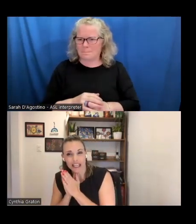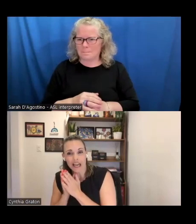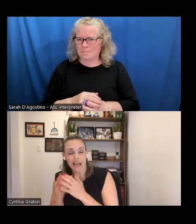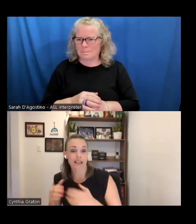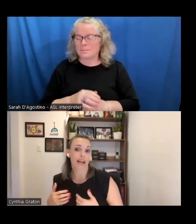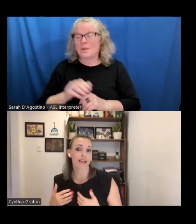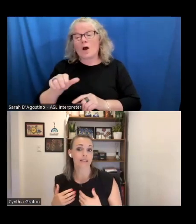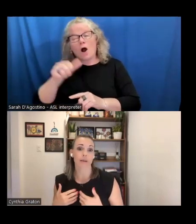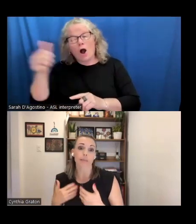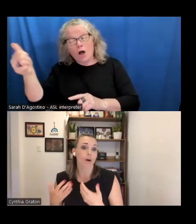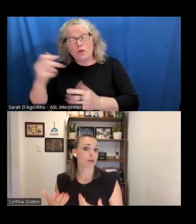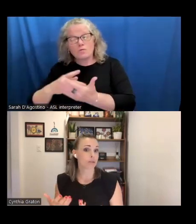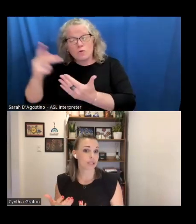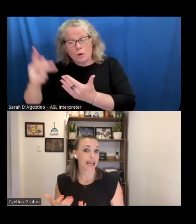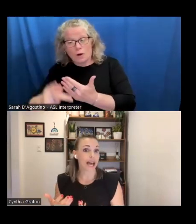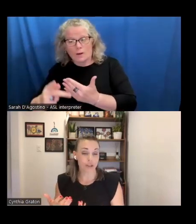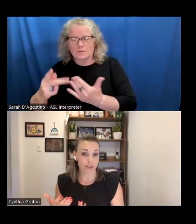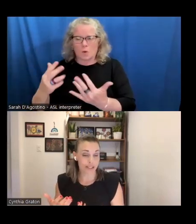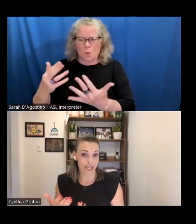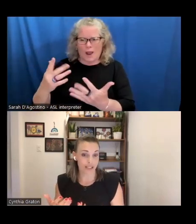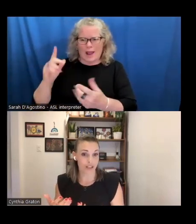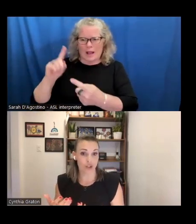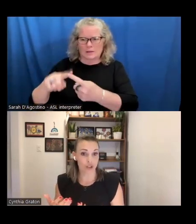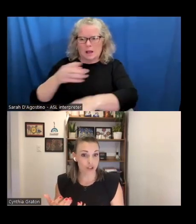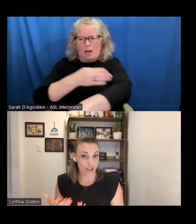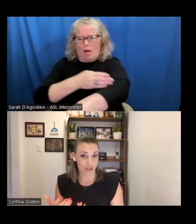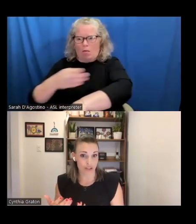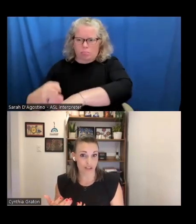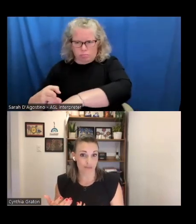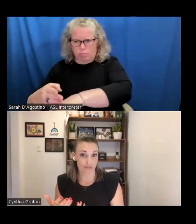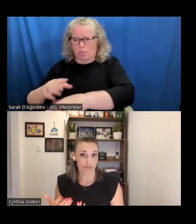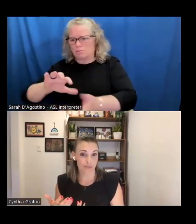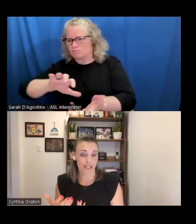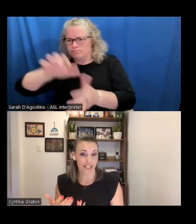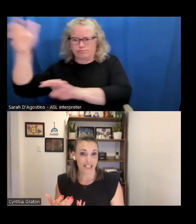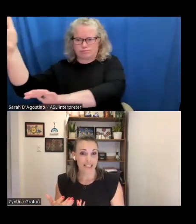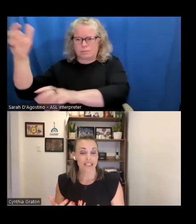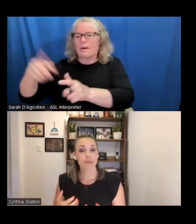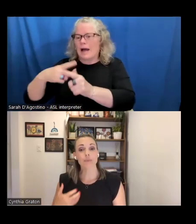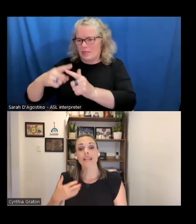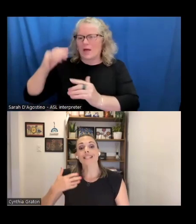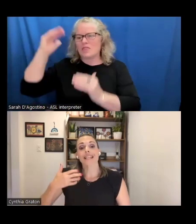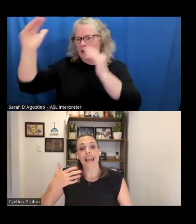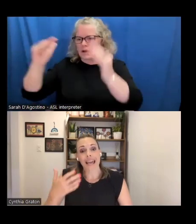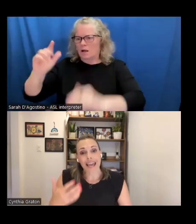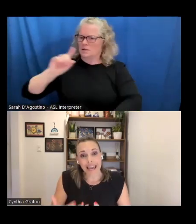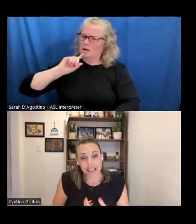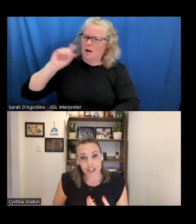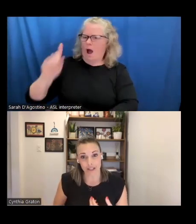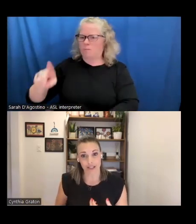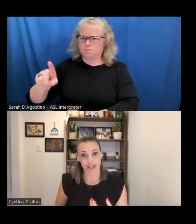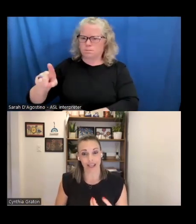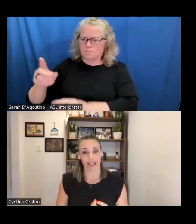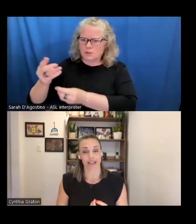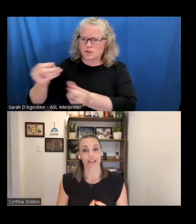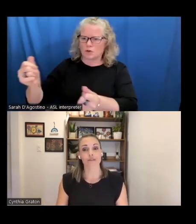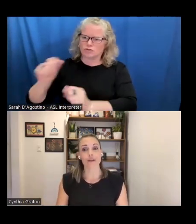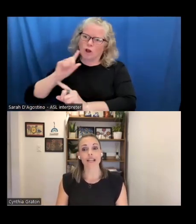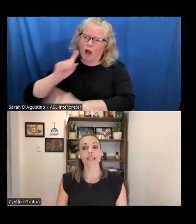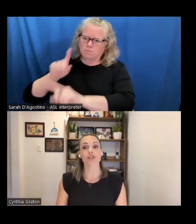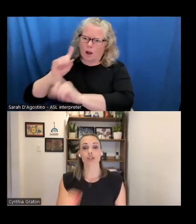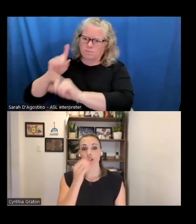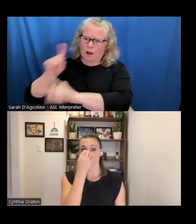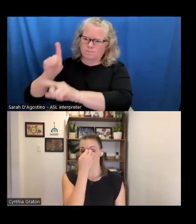ugly, and then the impulse adult decided solutions. CPS engages the kid